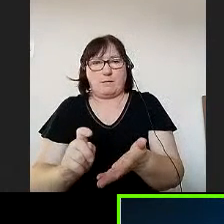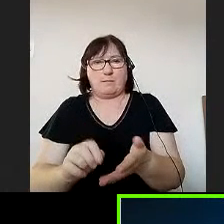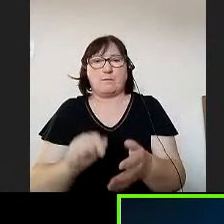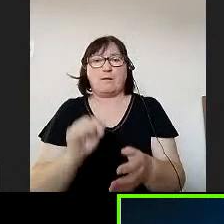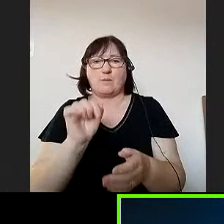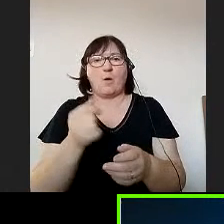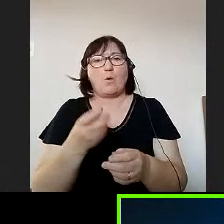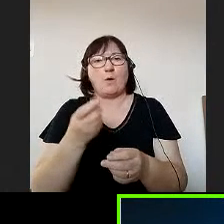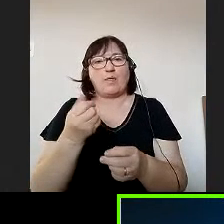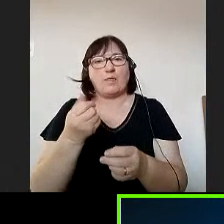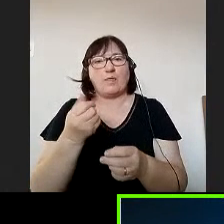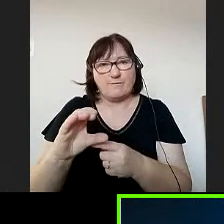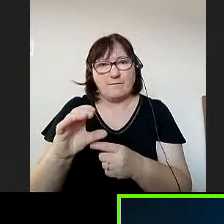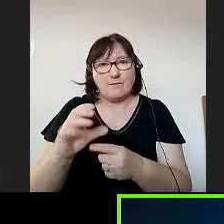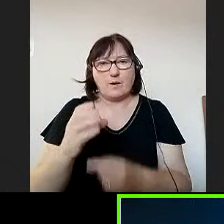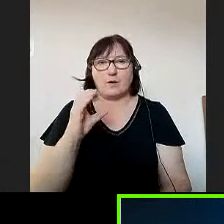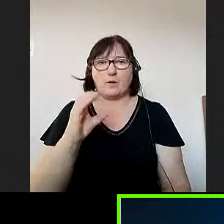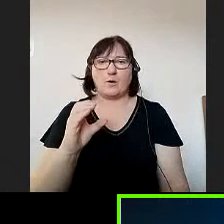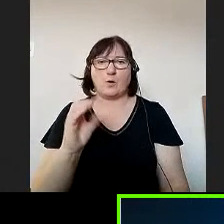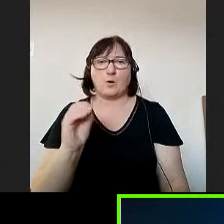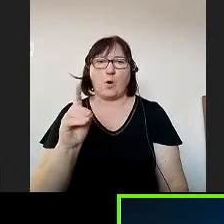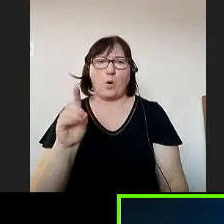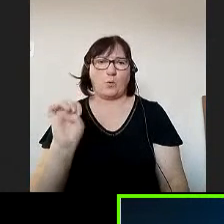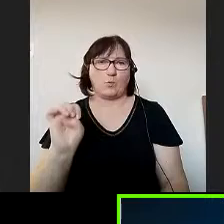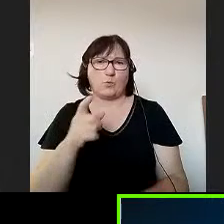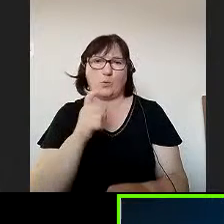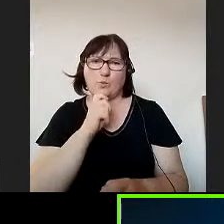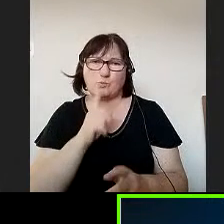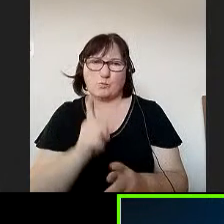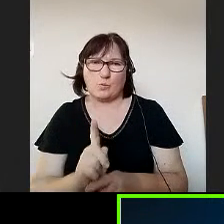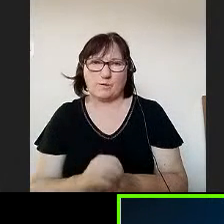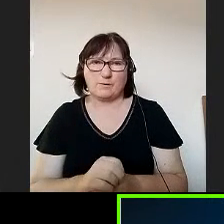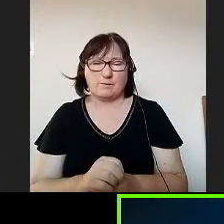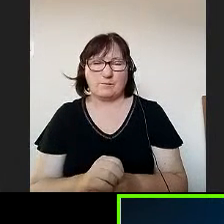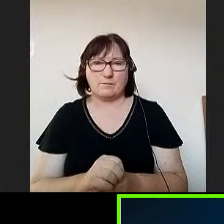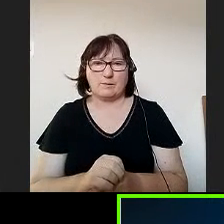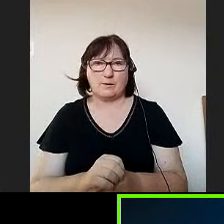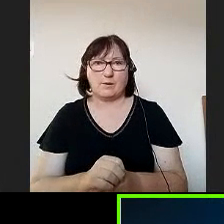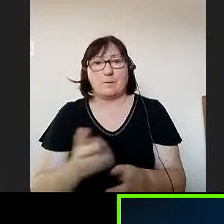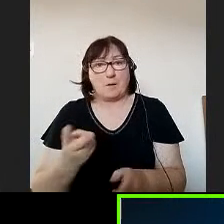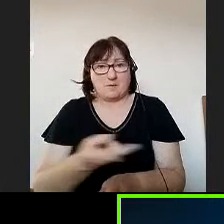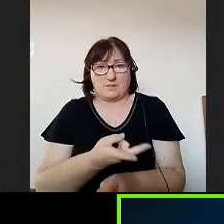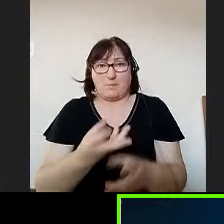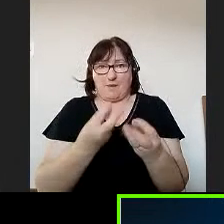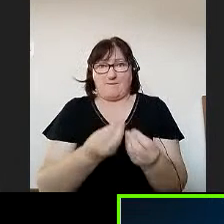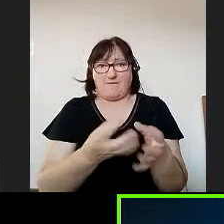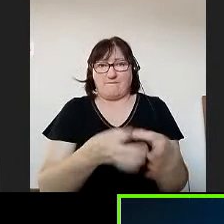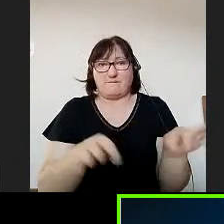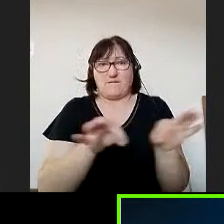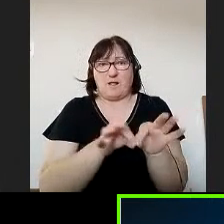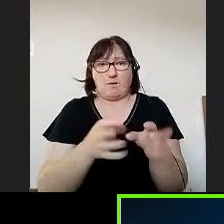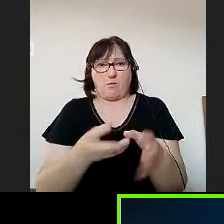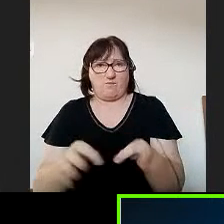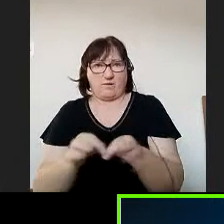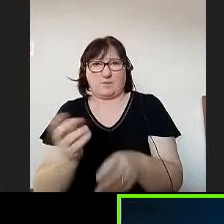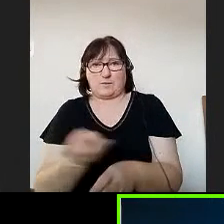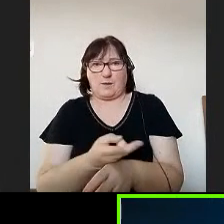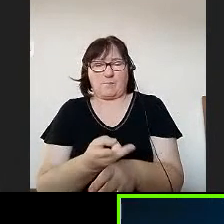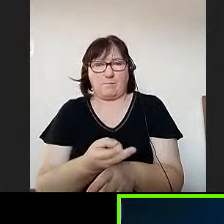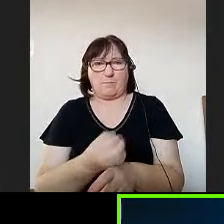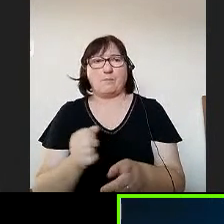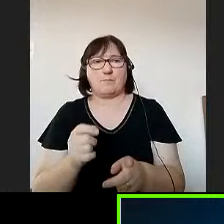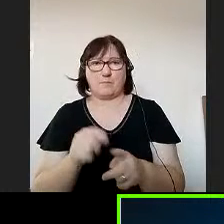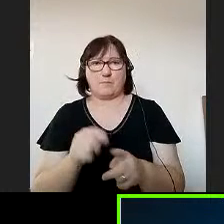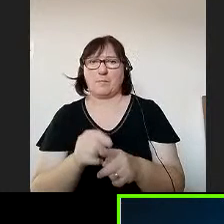use? Also, if both items have the same value, which tariff code do you classify these